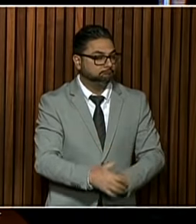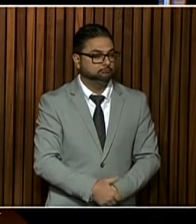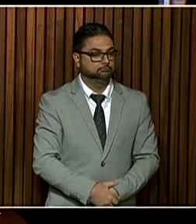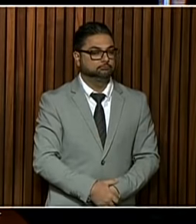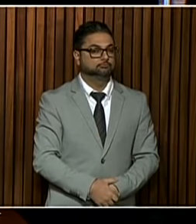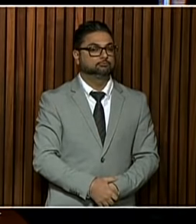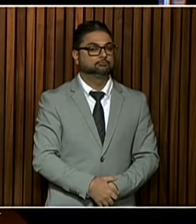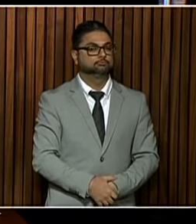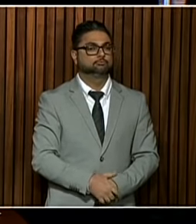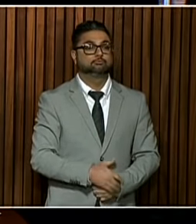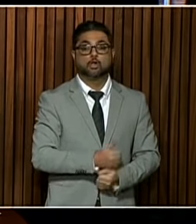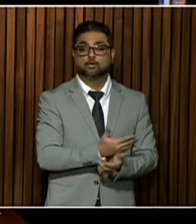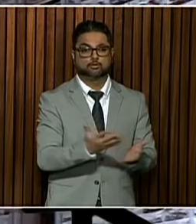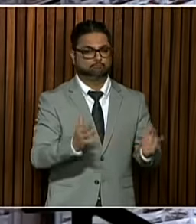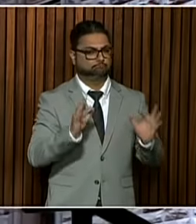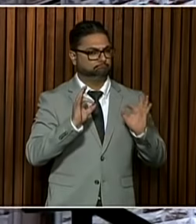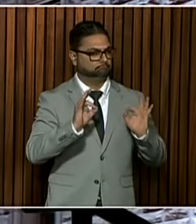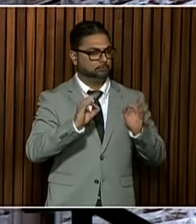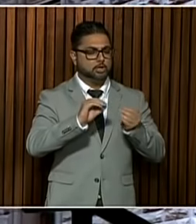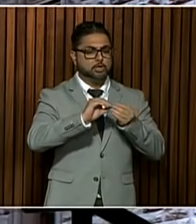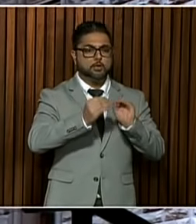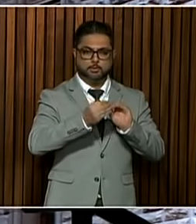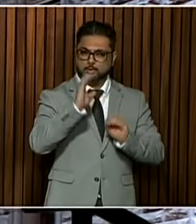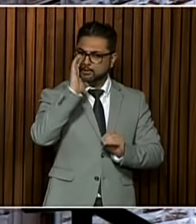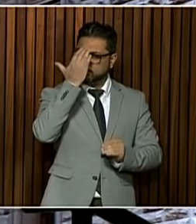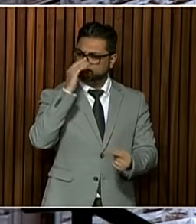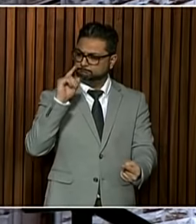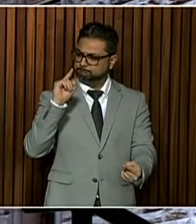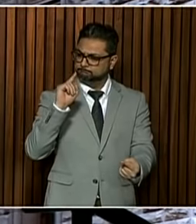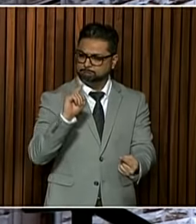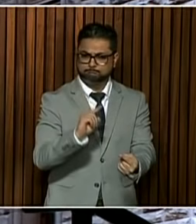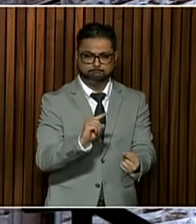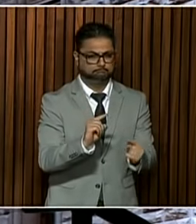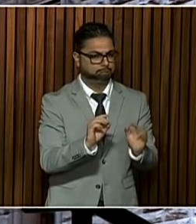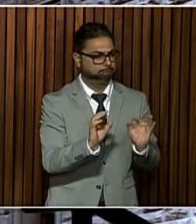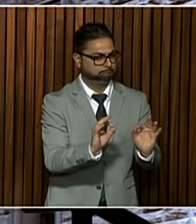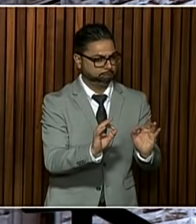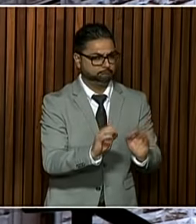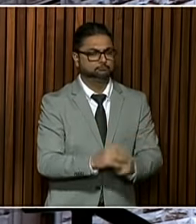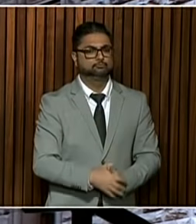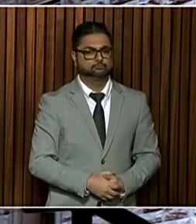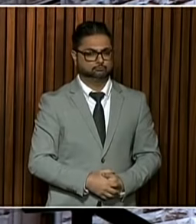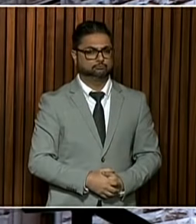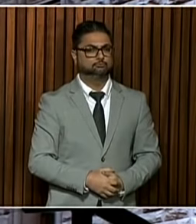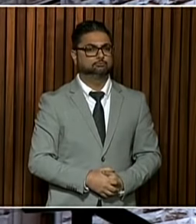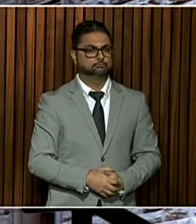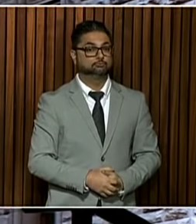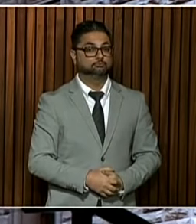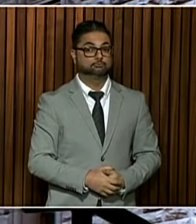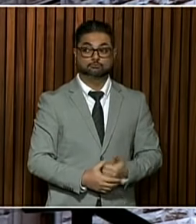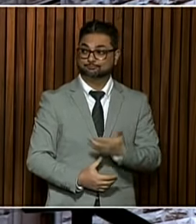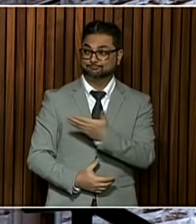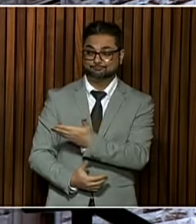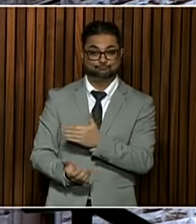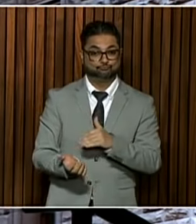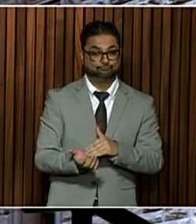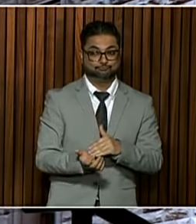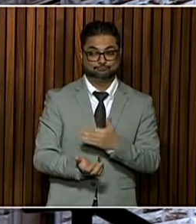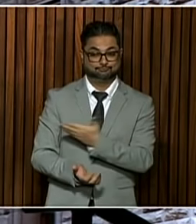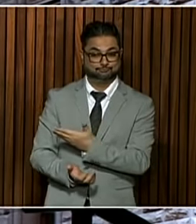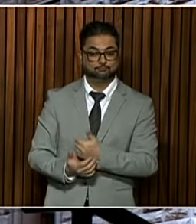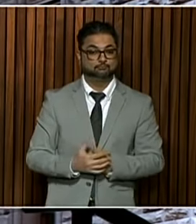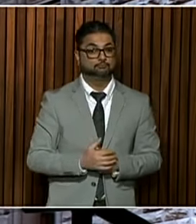also have been monitoring not only the backlog in the laboratory testing and how we're making headway as the